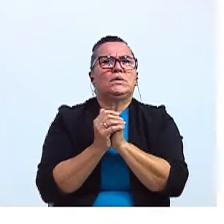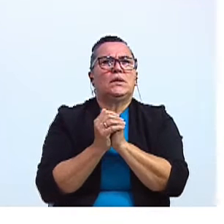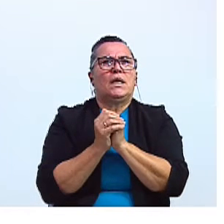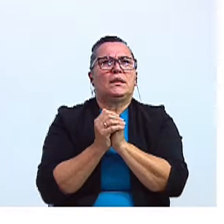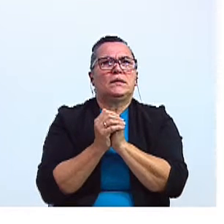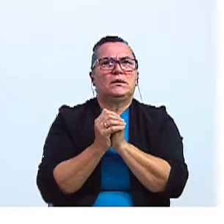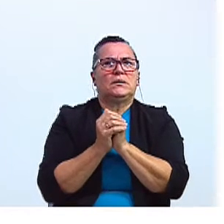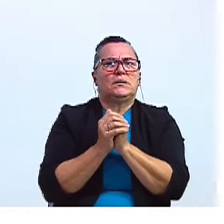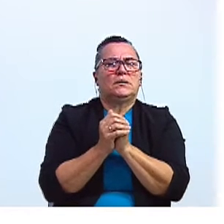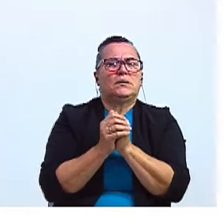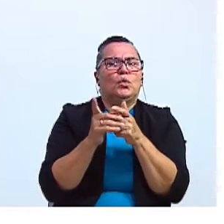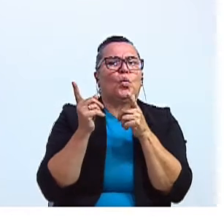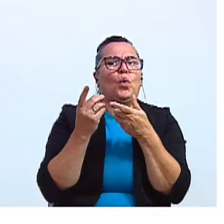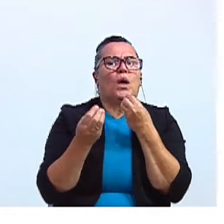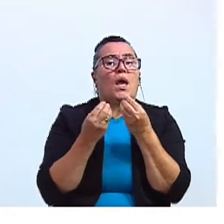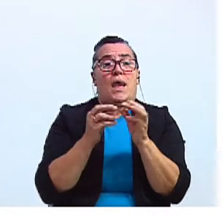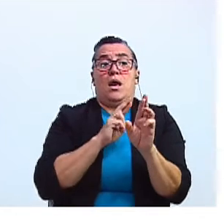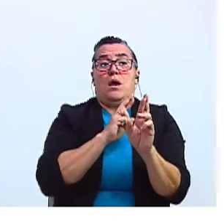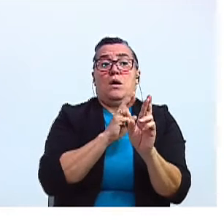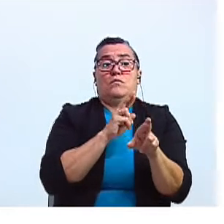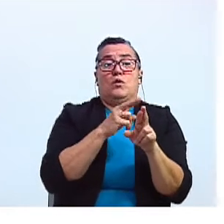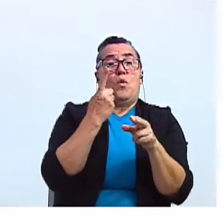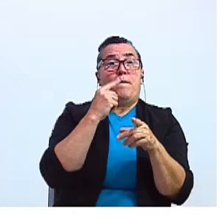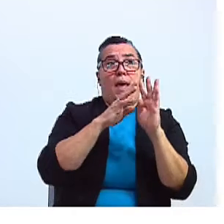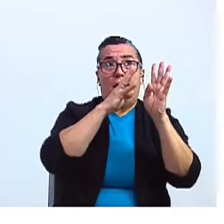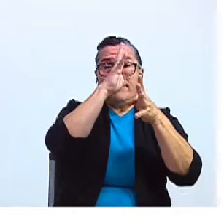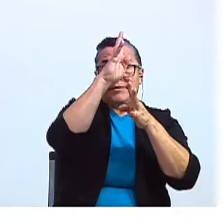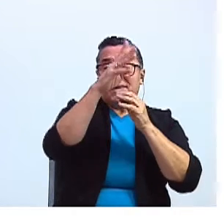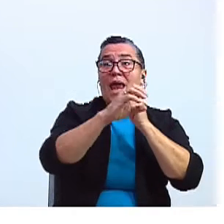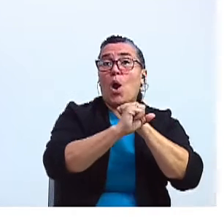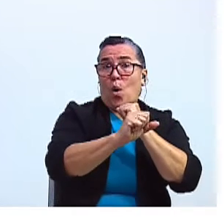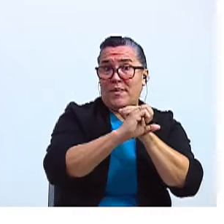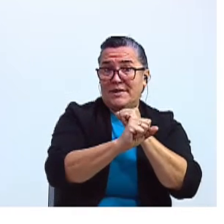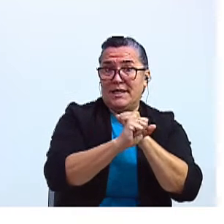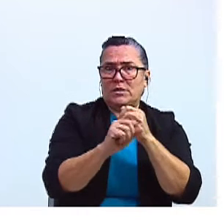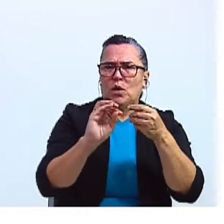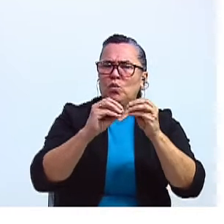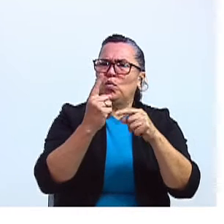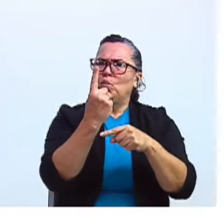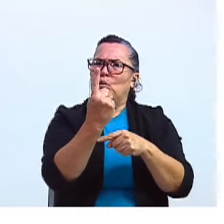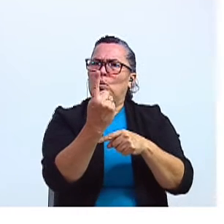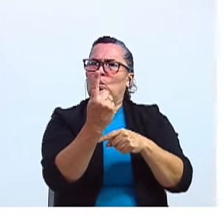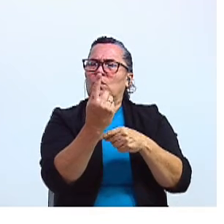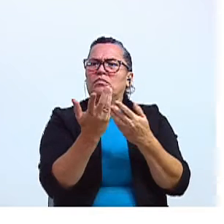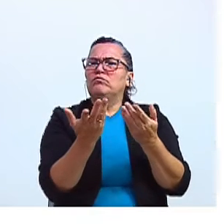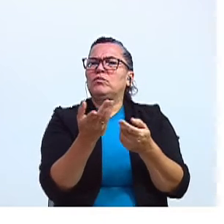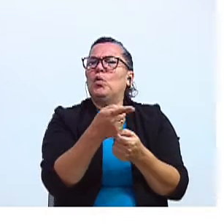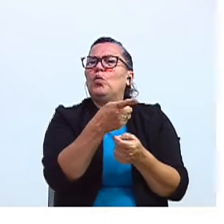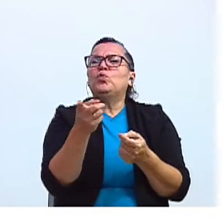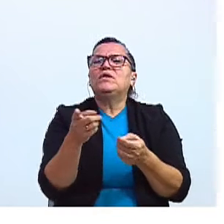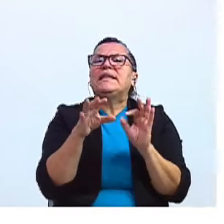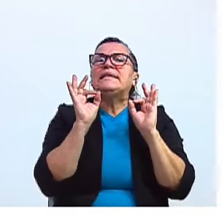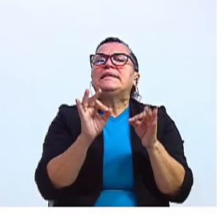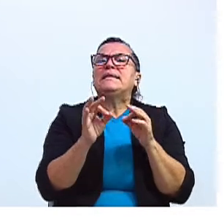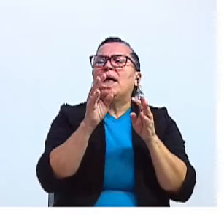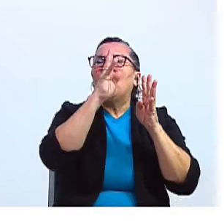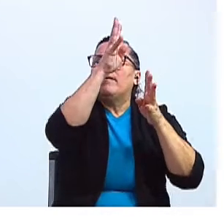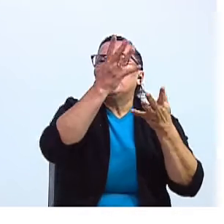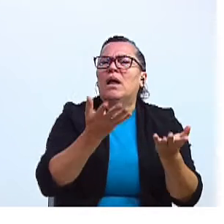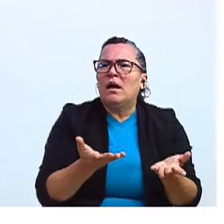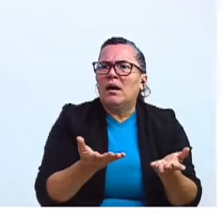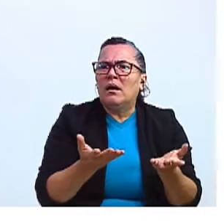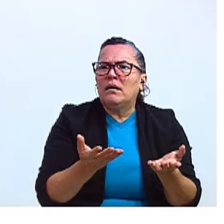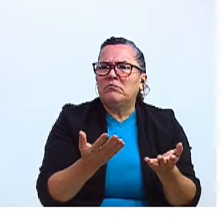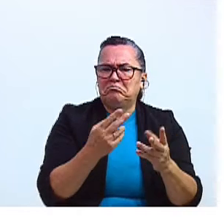are the questions you are going to answer to create your commercial. So number 1, what did you decide to invent? Give